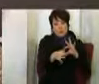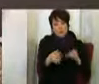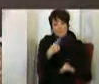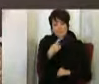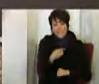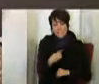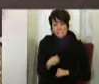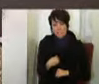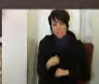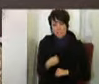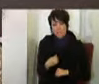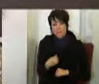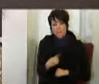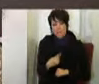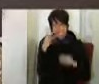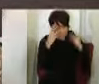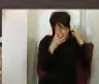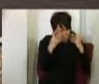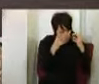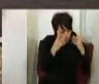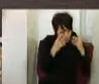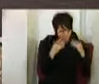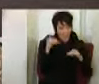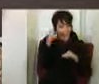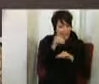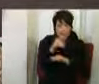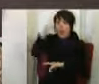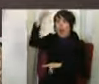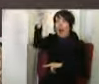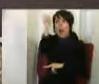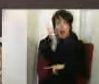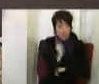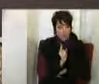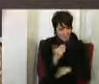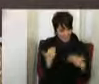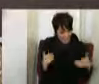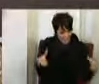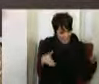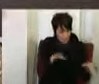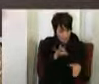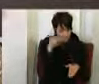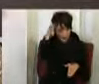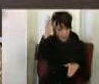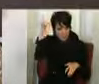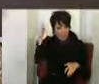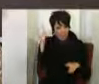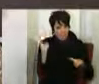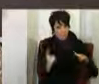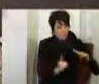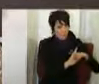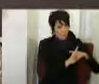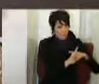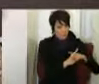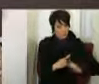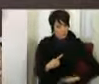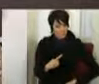visited himself by an angel of God in a dream and is told by the